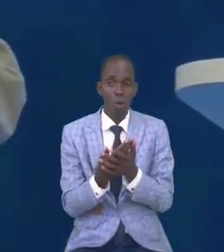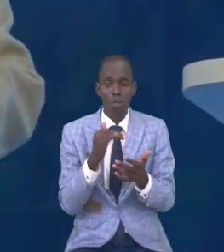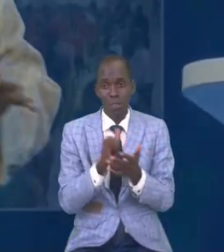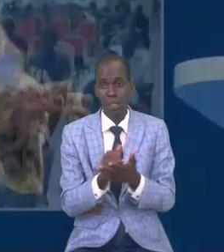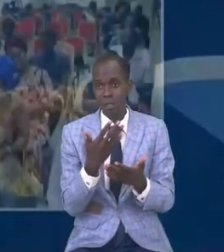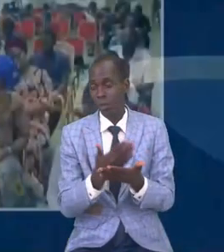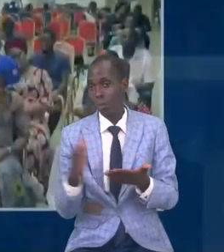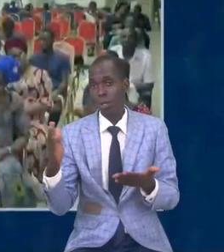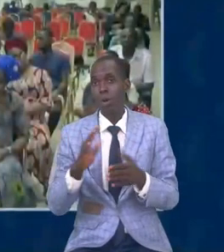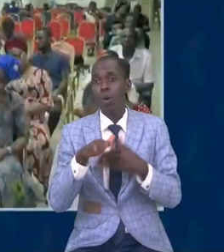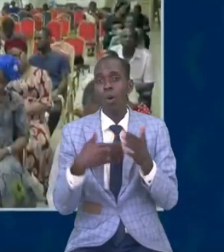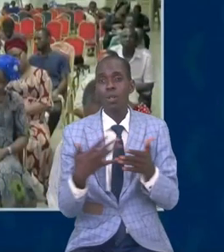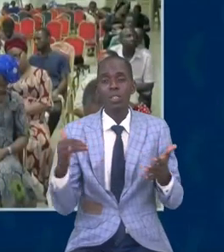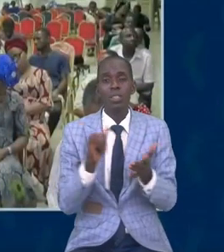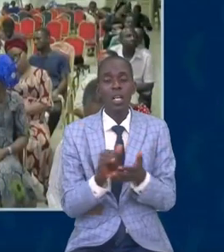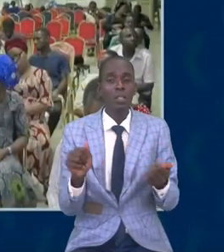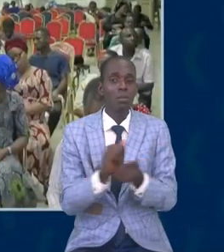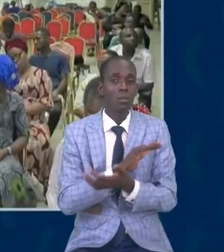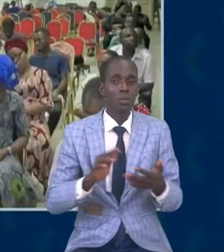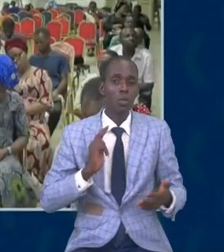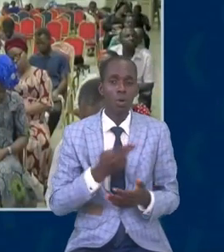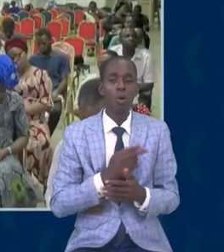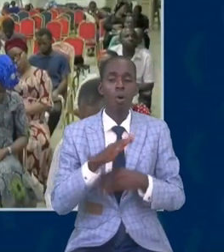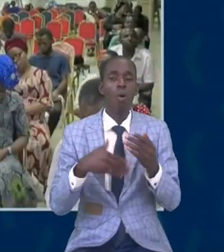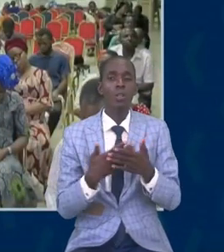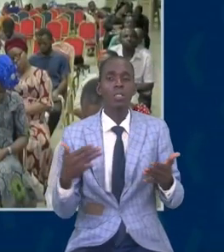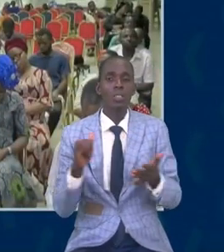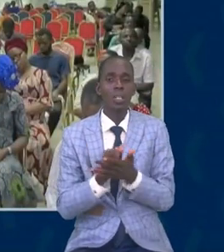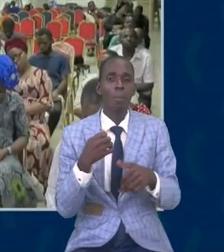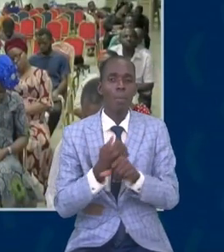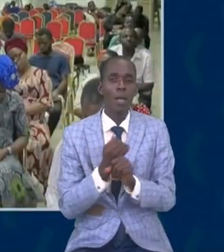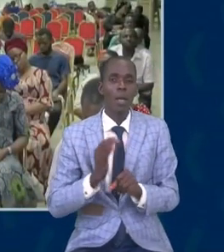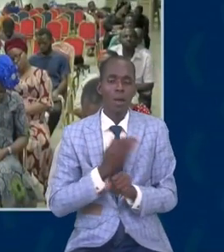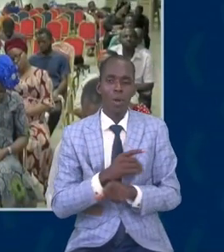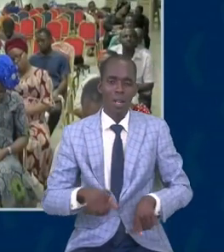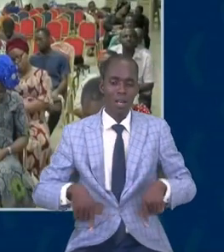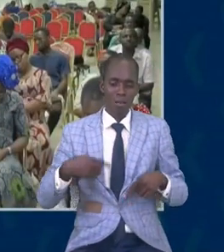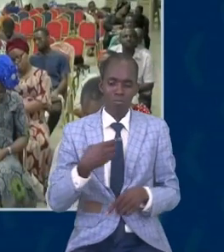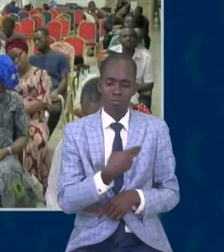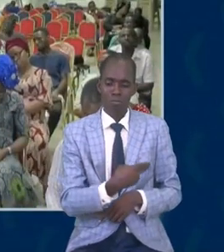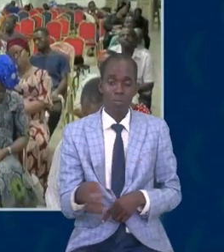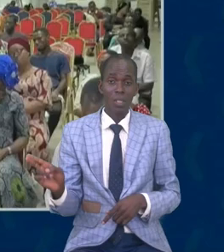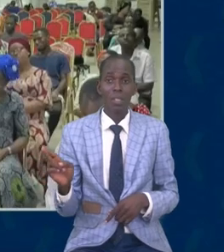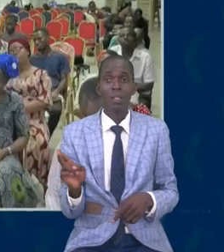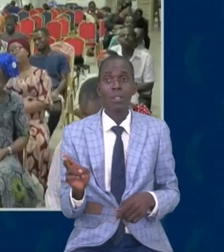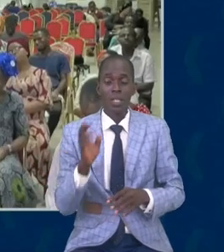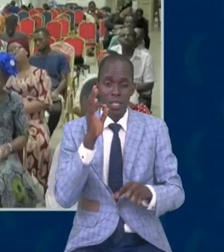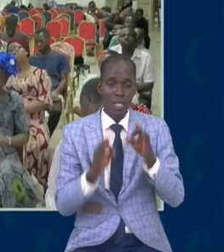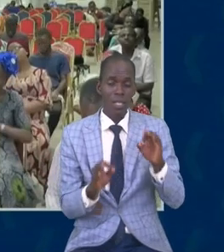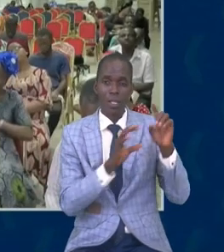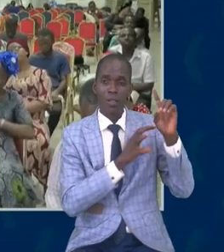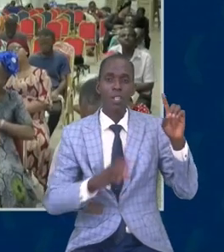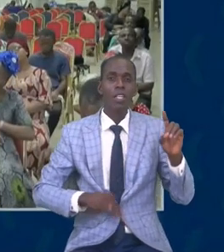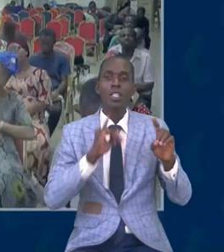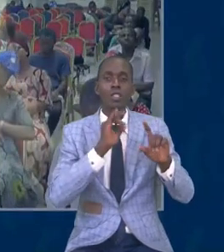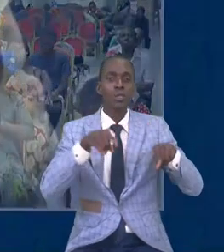destroy us, all the things that make our life useless. If Christ is going to